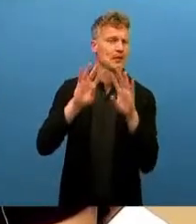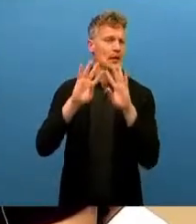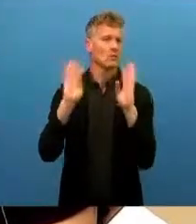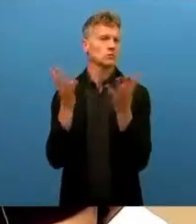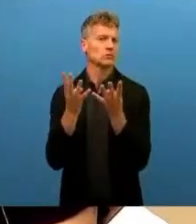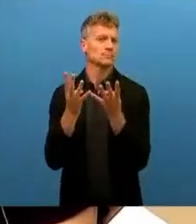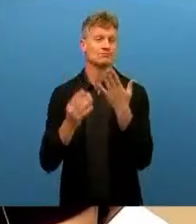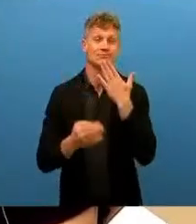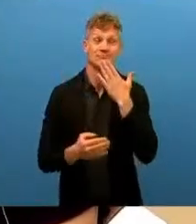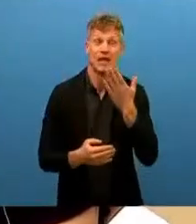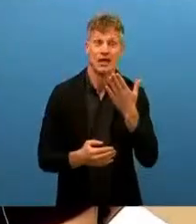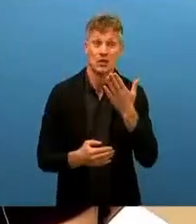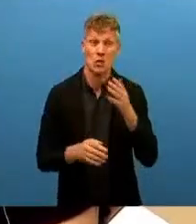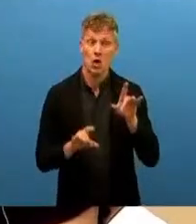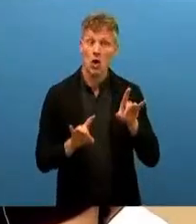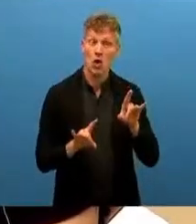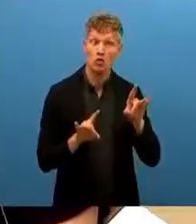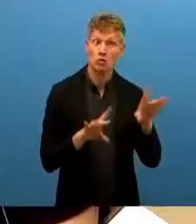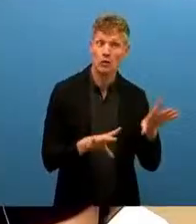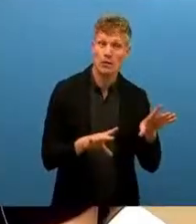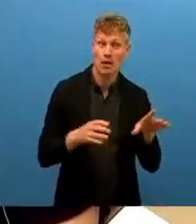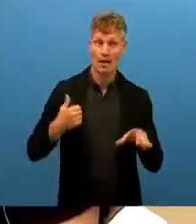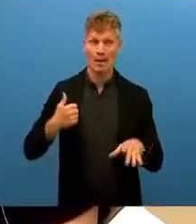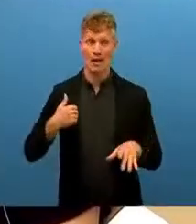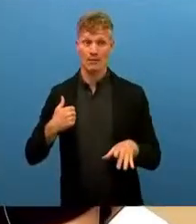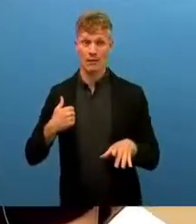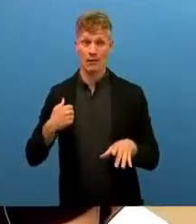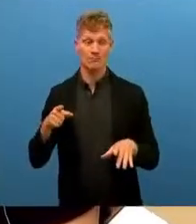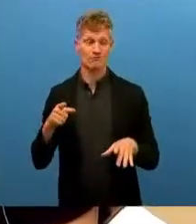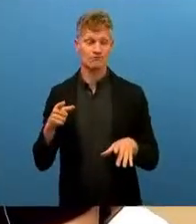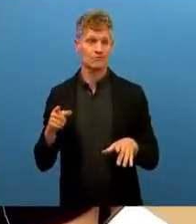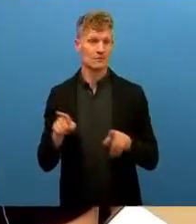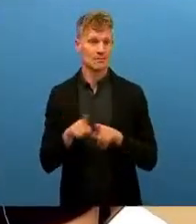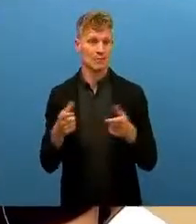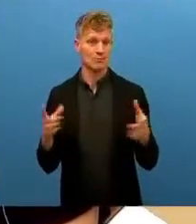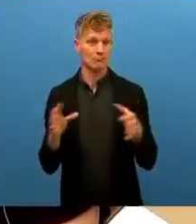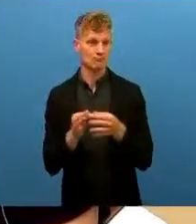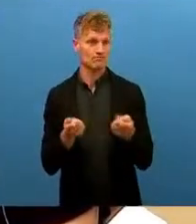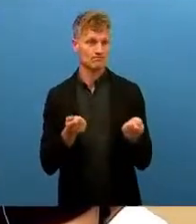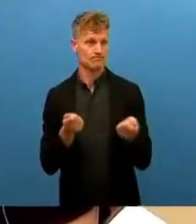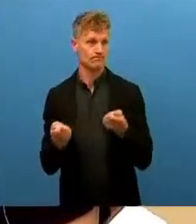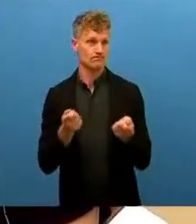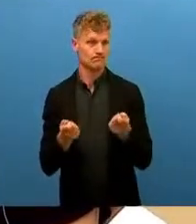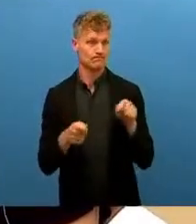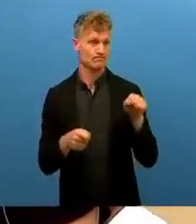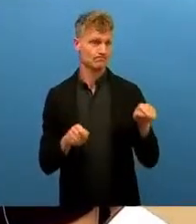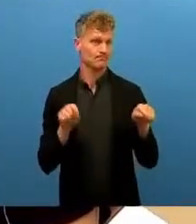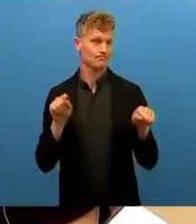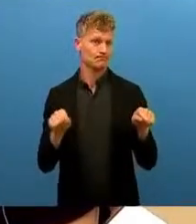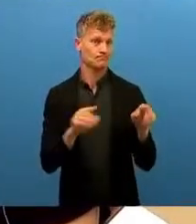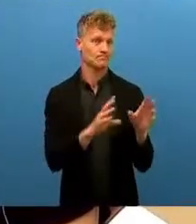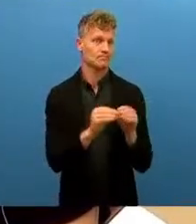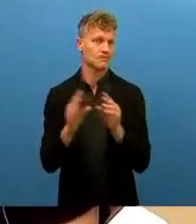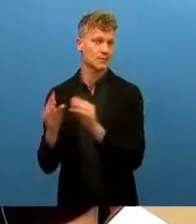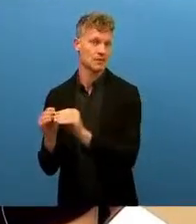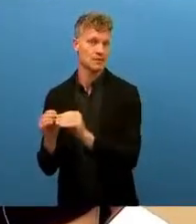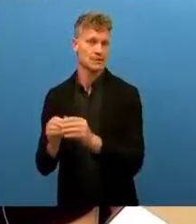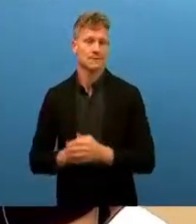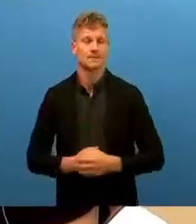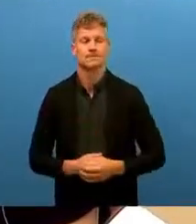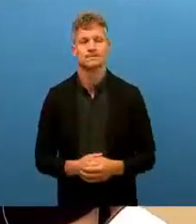served as the state co-facilitators of the first and second intersessional meetings, and